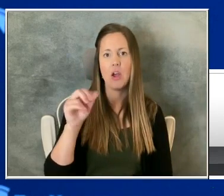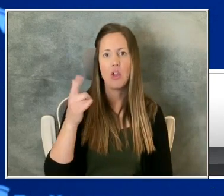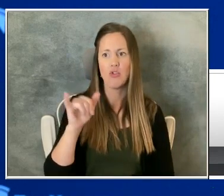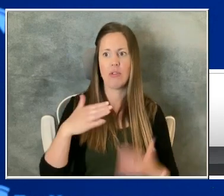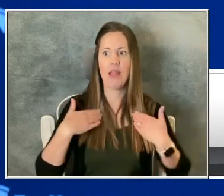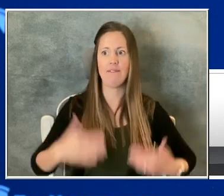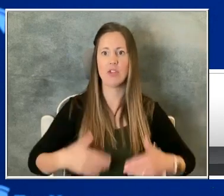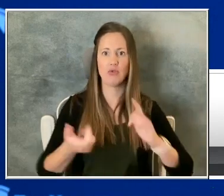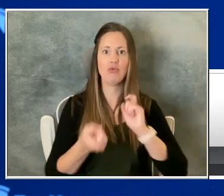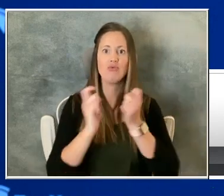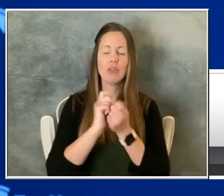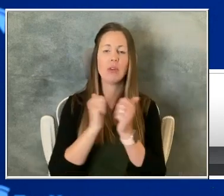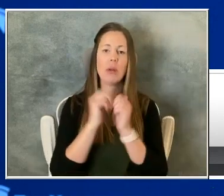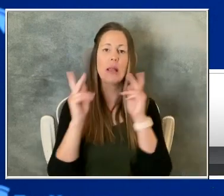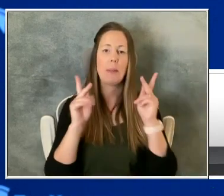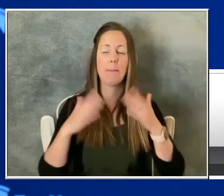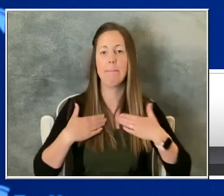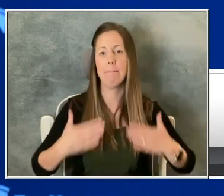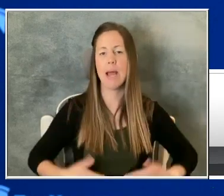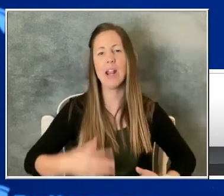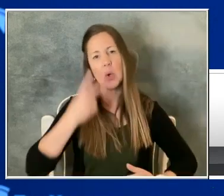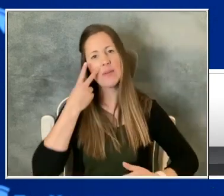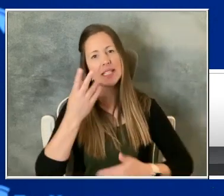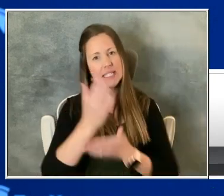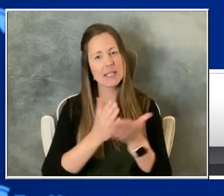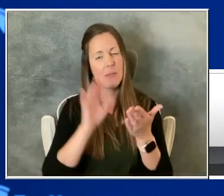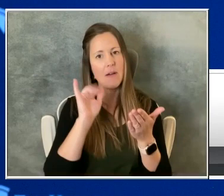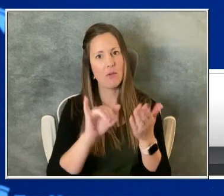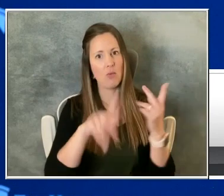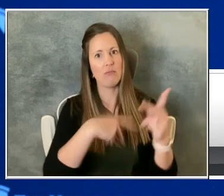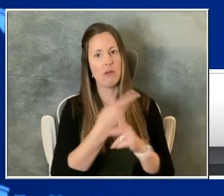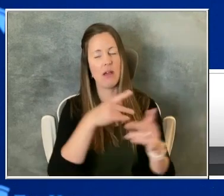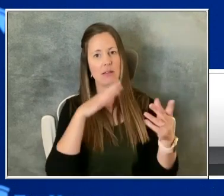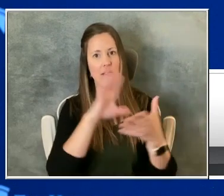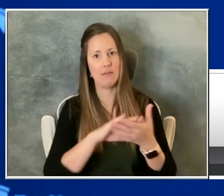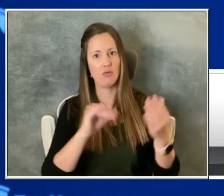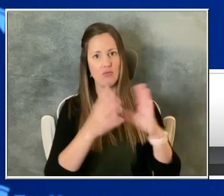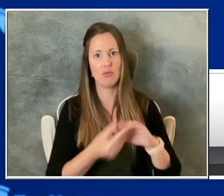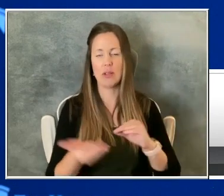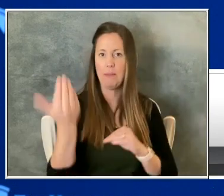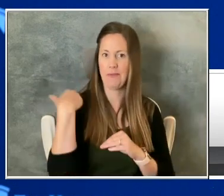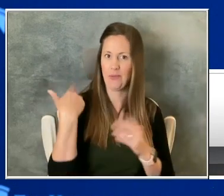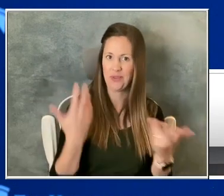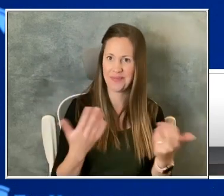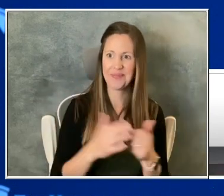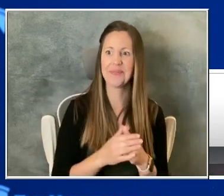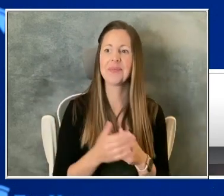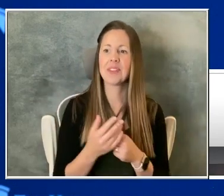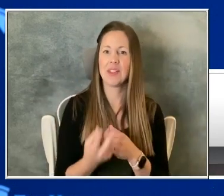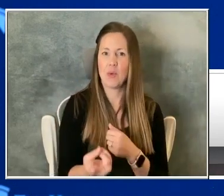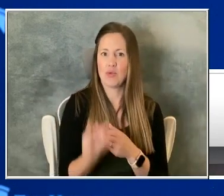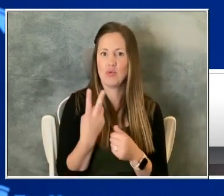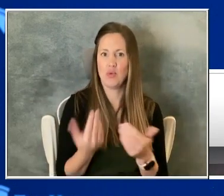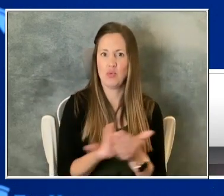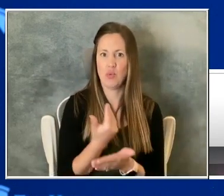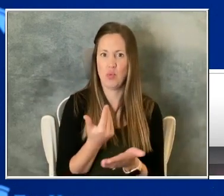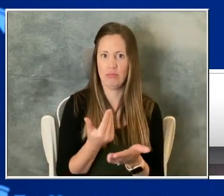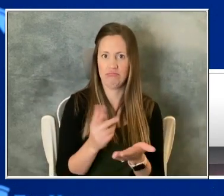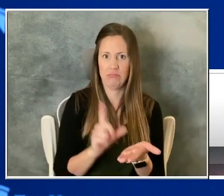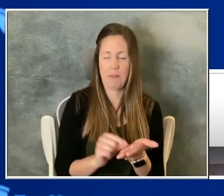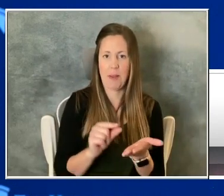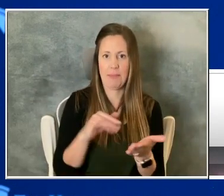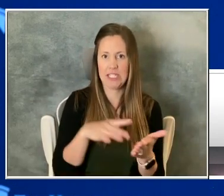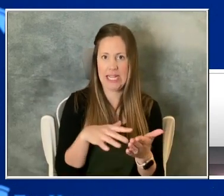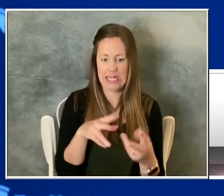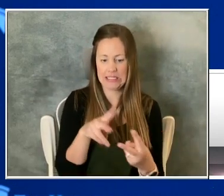And we have seen some of these kinds of stories before. These two newly published studies in Nature and Lancet show, number one, yes, even